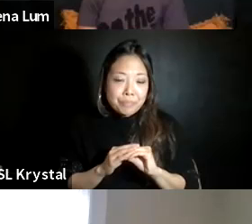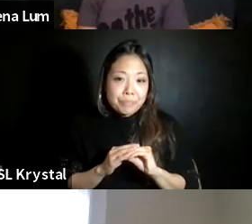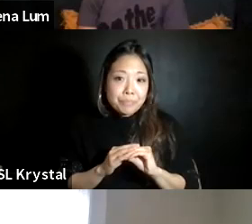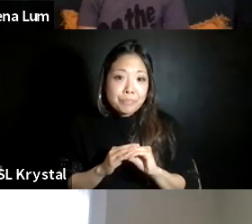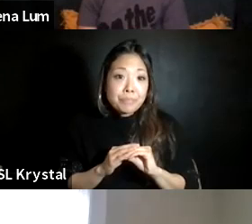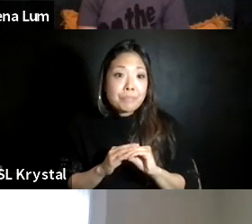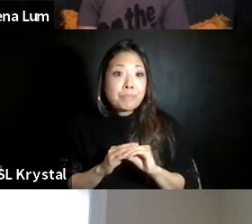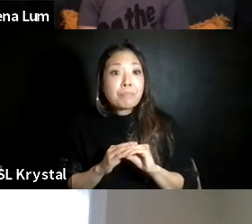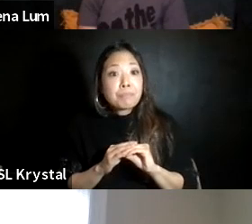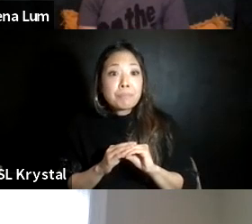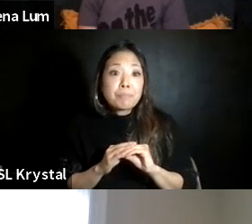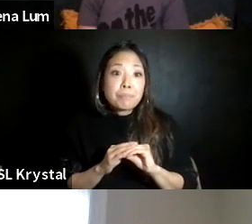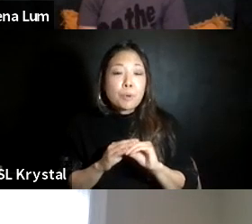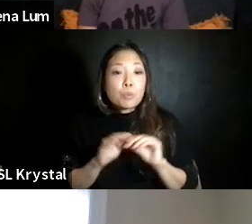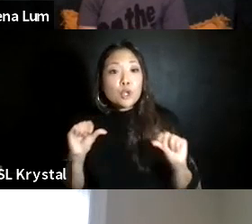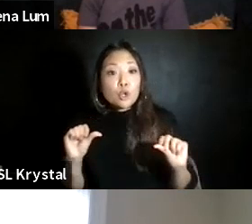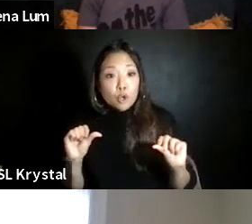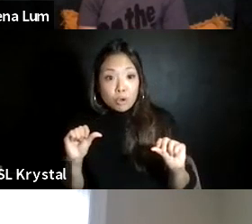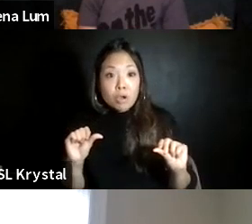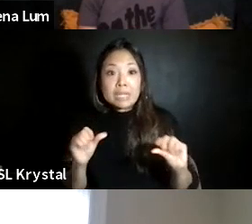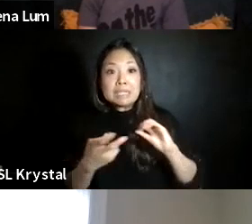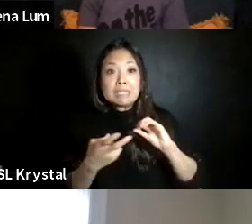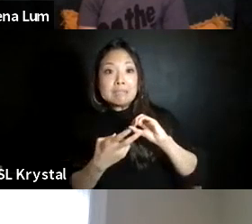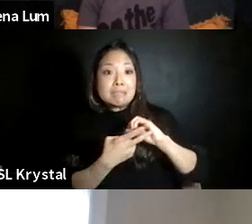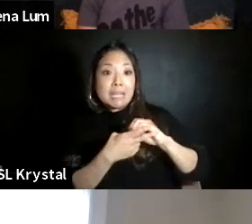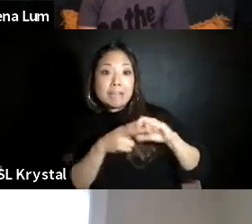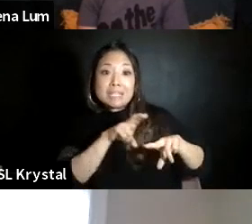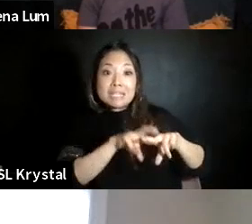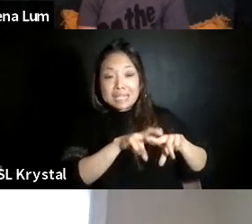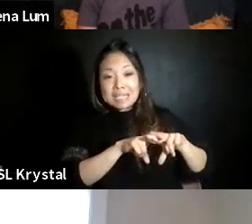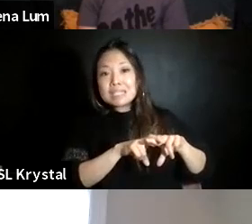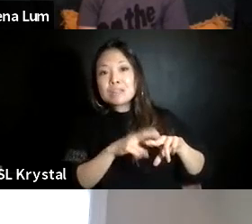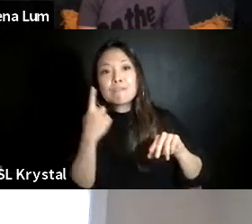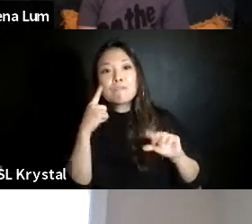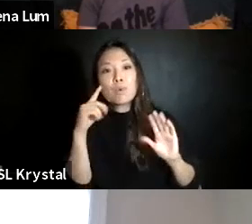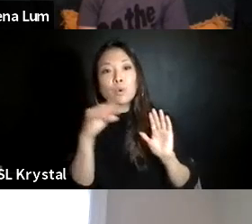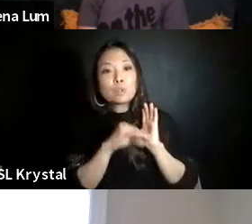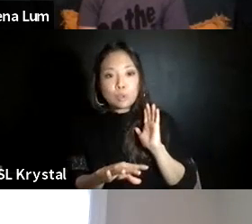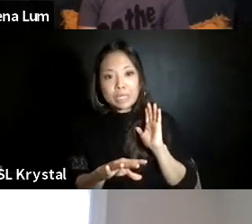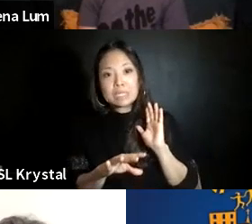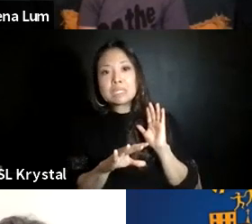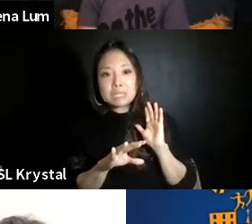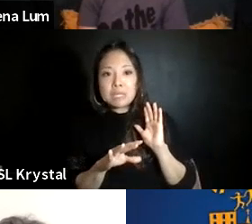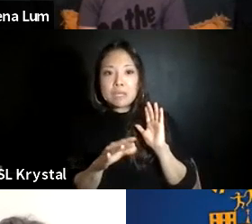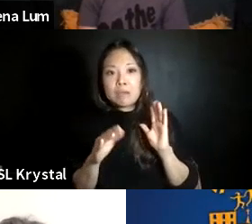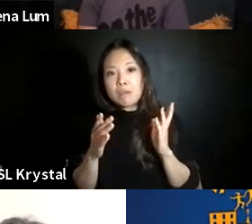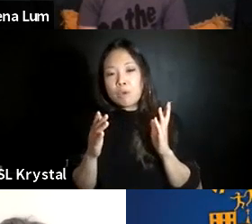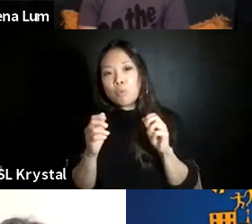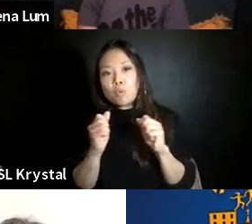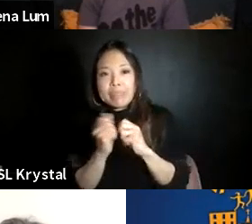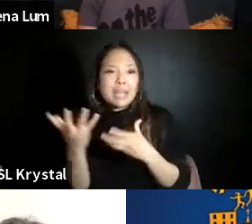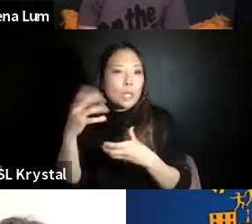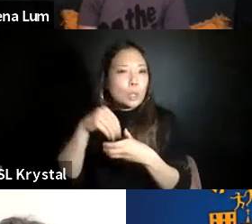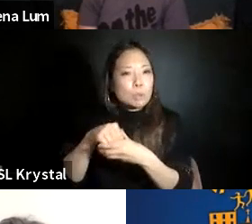circumstance that is race neutral, thinking about something very similar and setting the mark at all 3 schools so